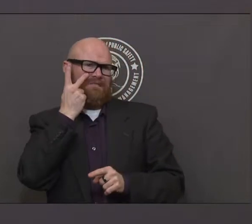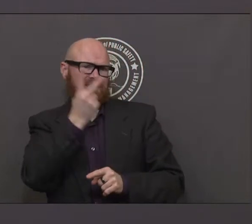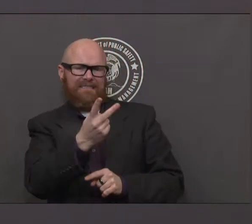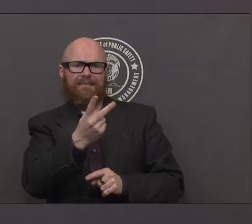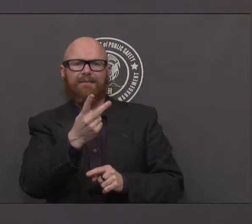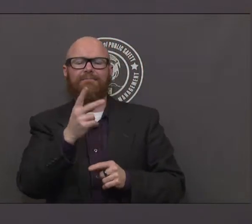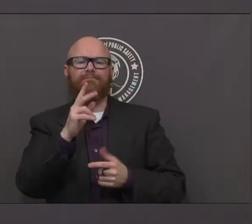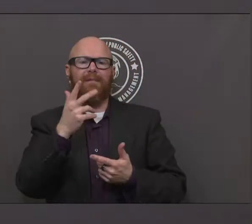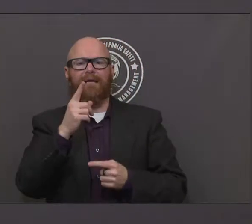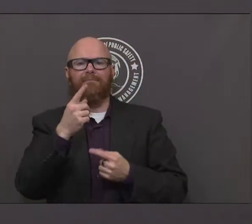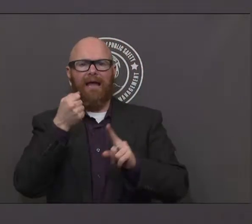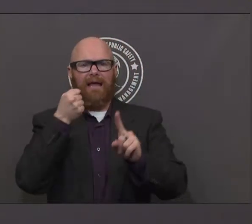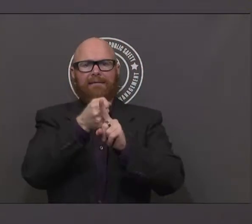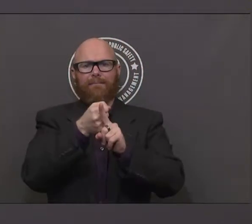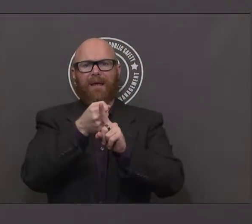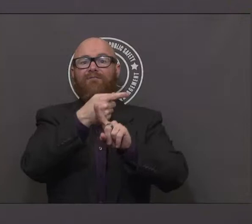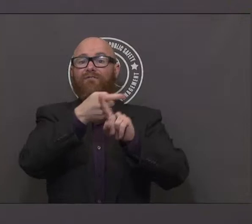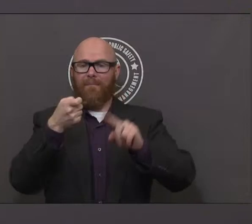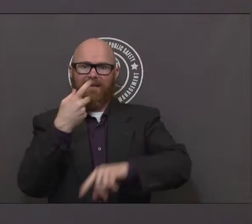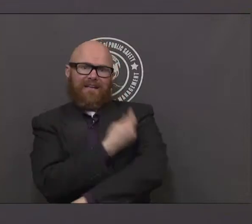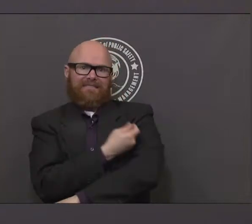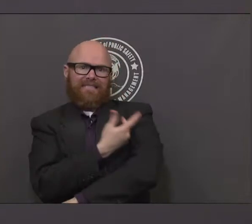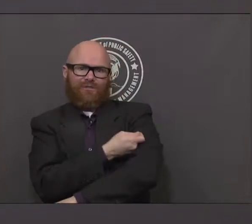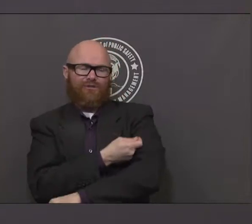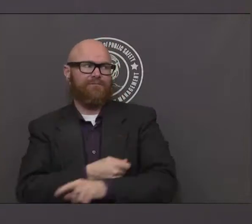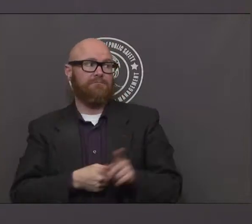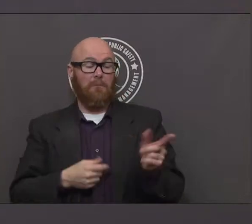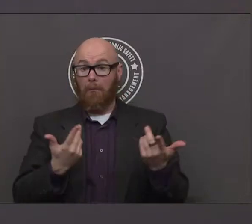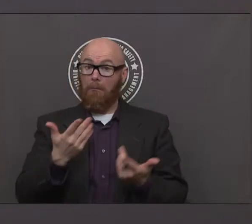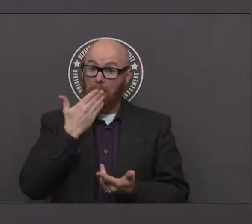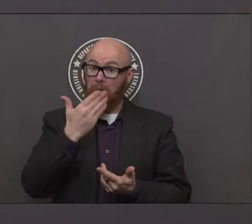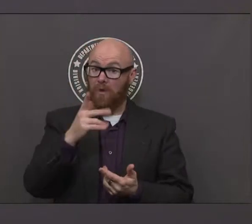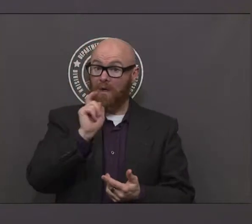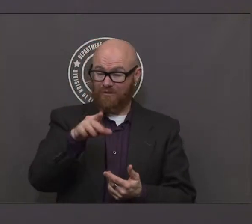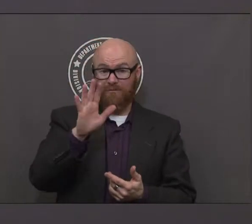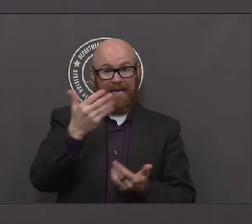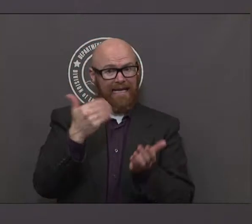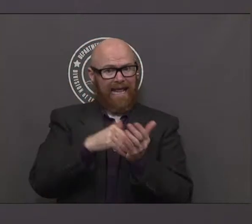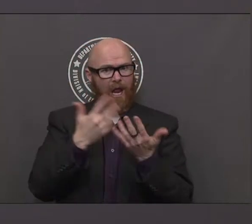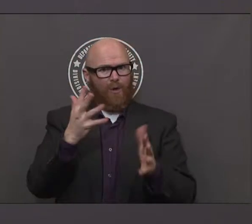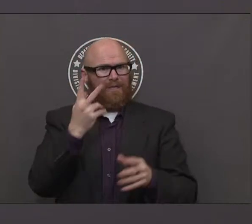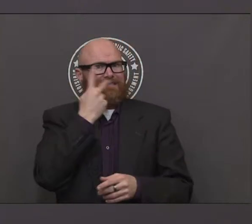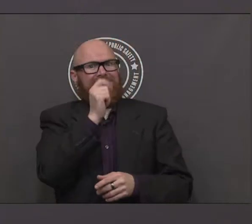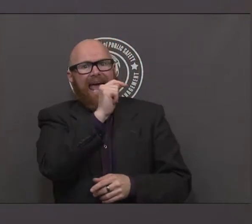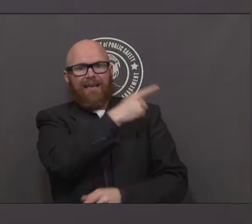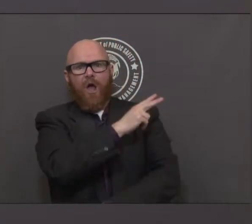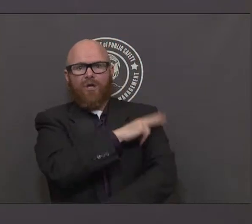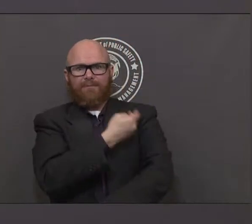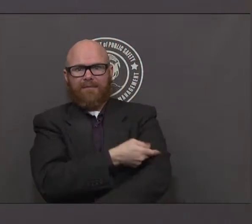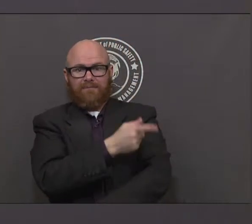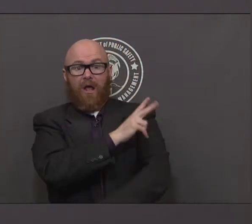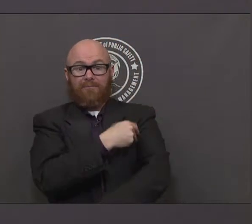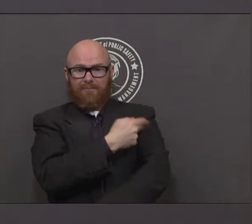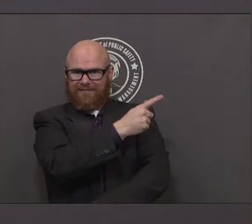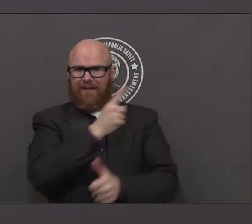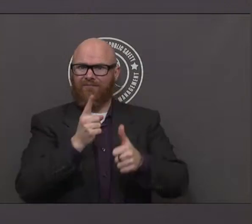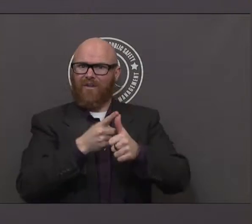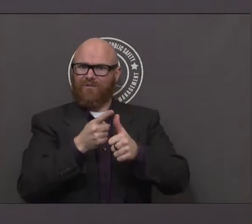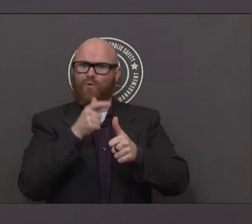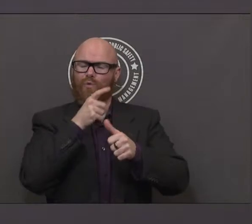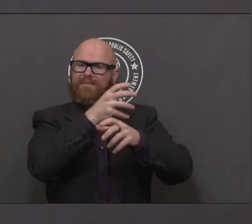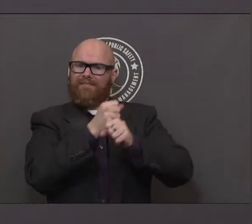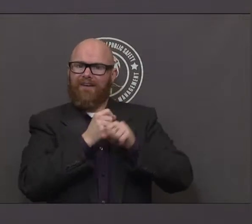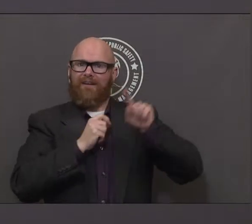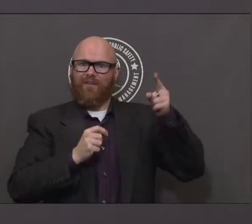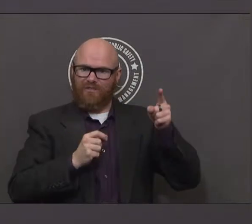numbers? Sure. Hopefully soon. Again, we healthcare workers and long-term care facilities were among the first, and we're definitely seeing